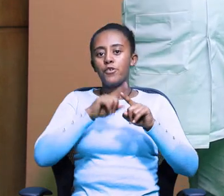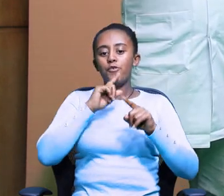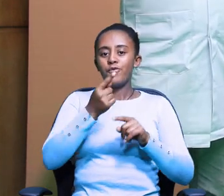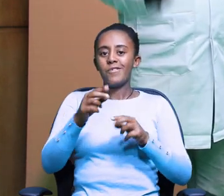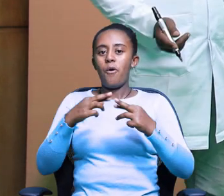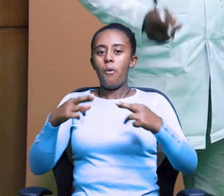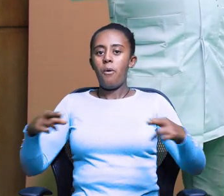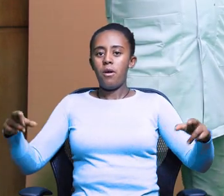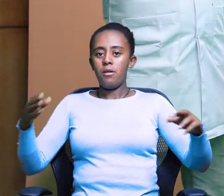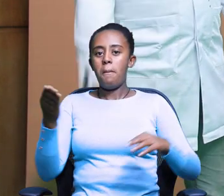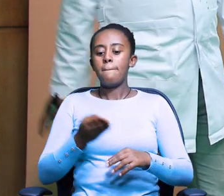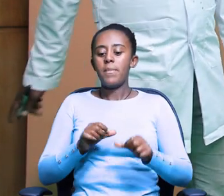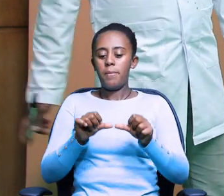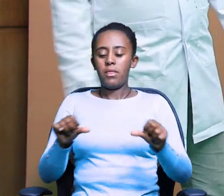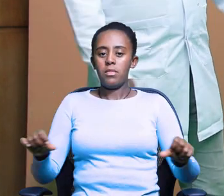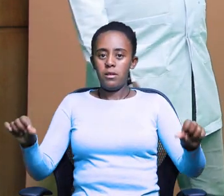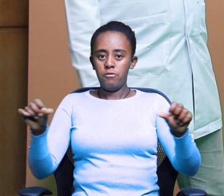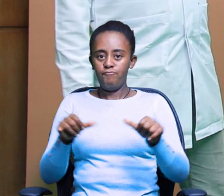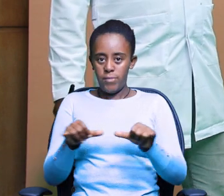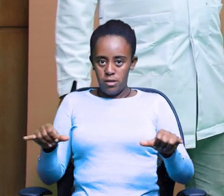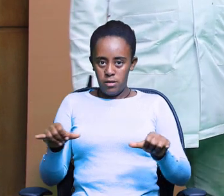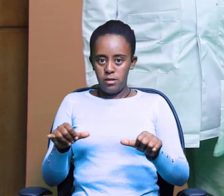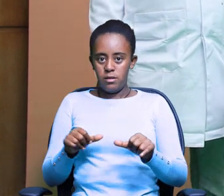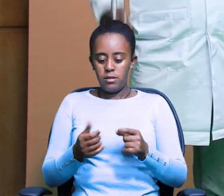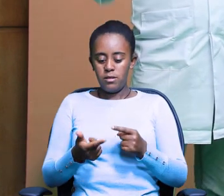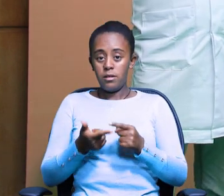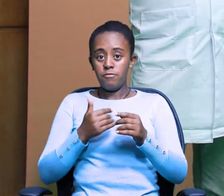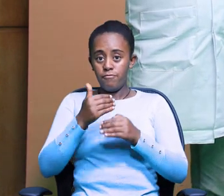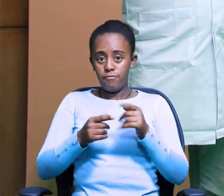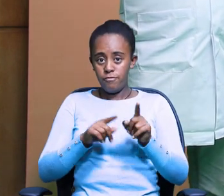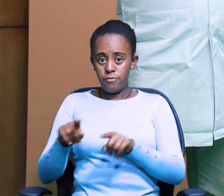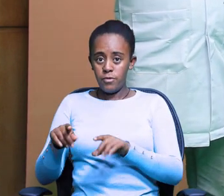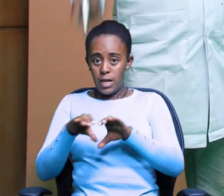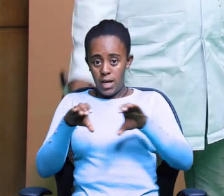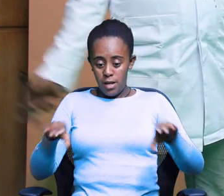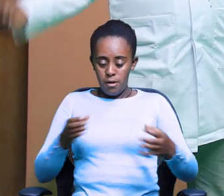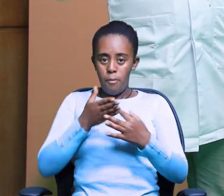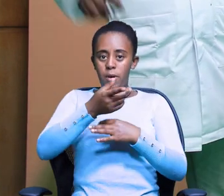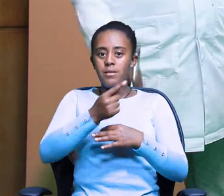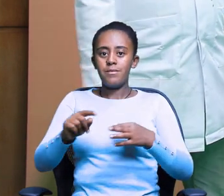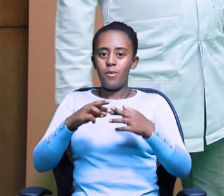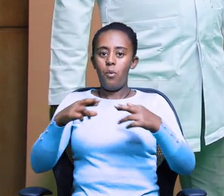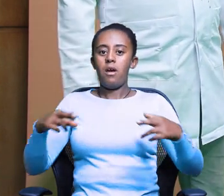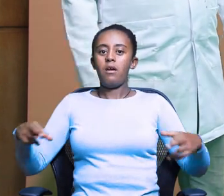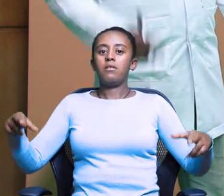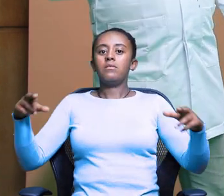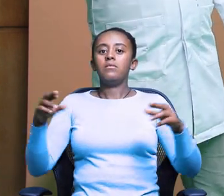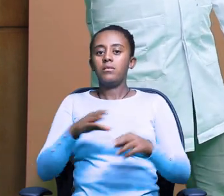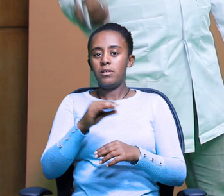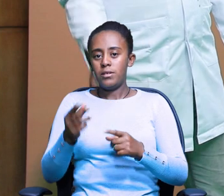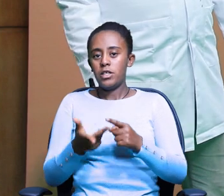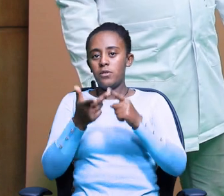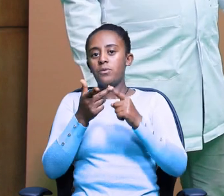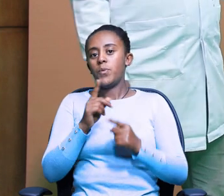That means per meter. It is measured by per meter. And the next one is the current that passing through the wire. And the